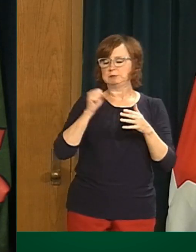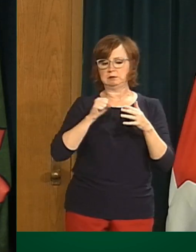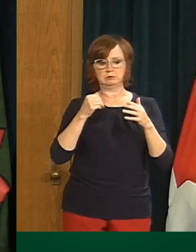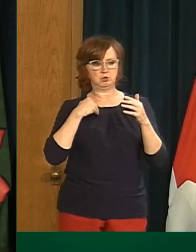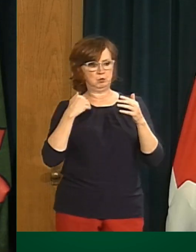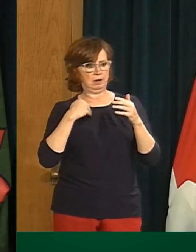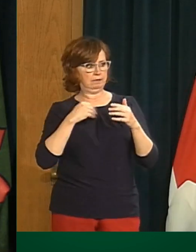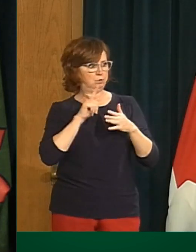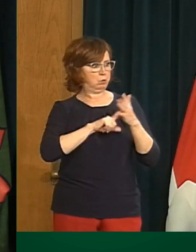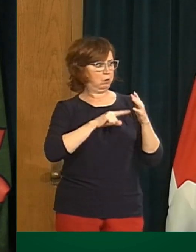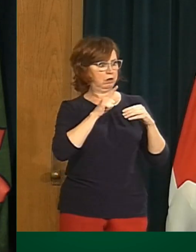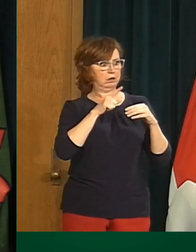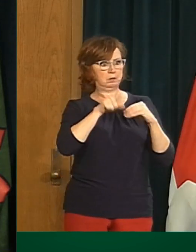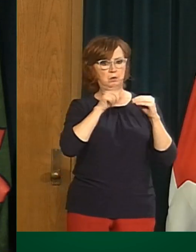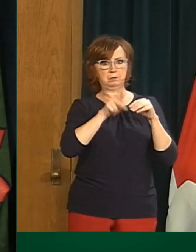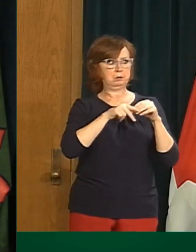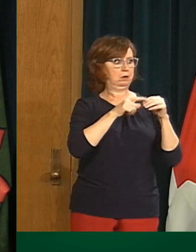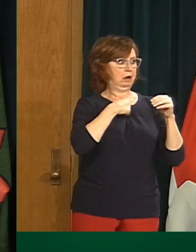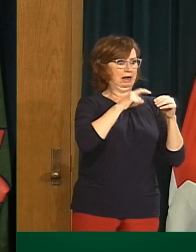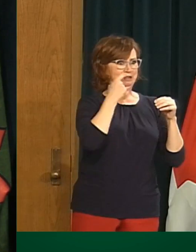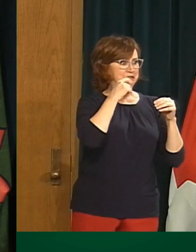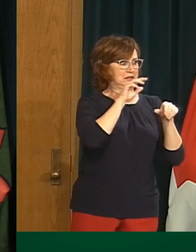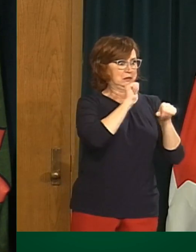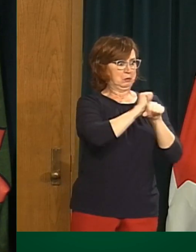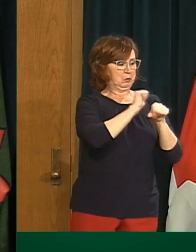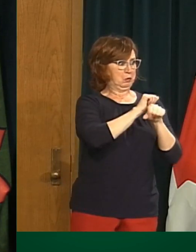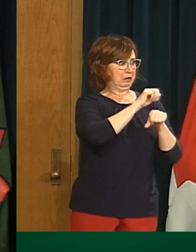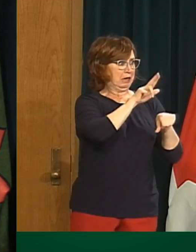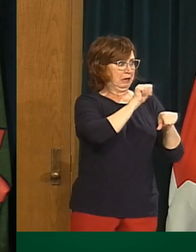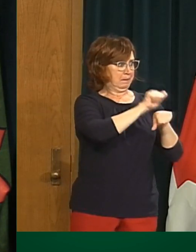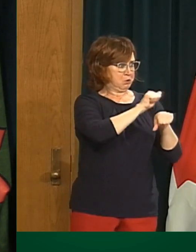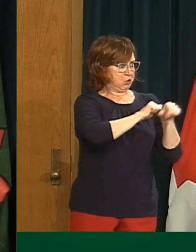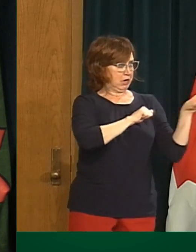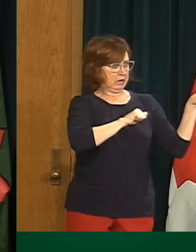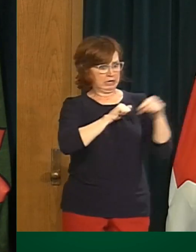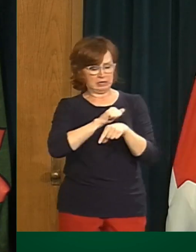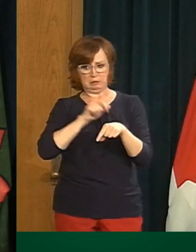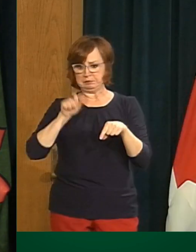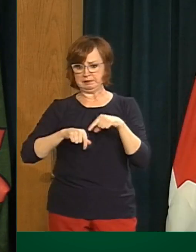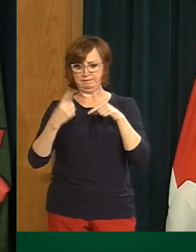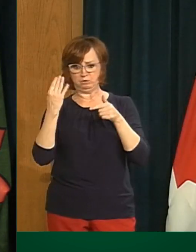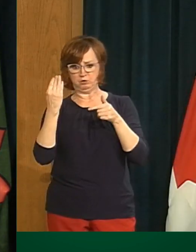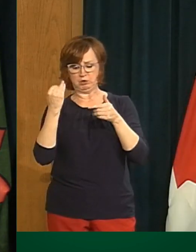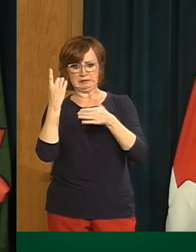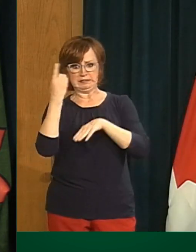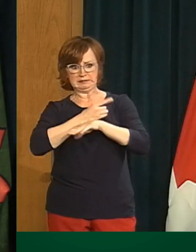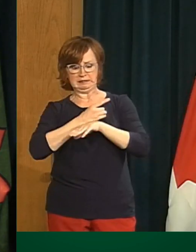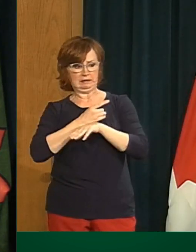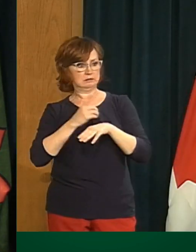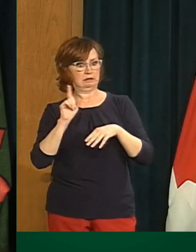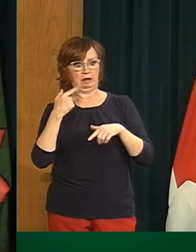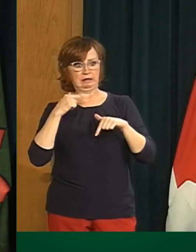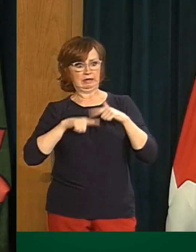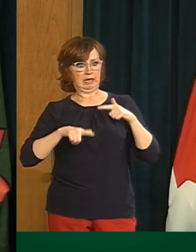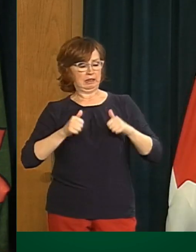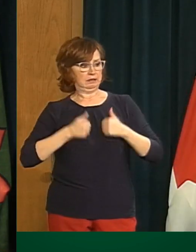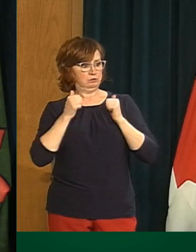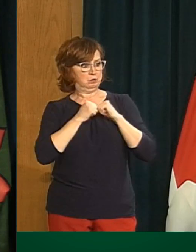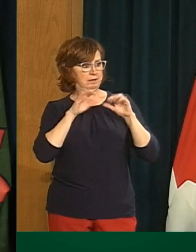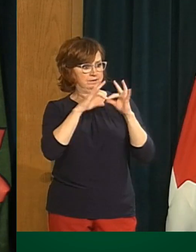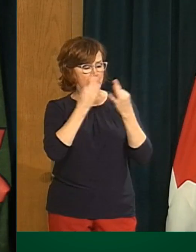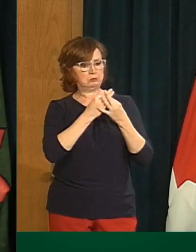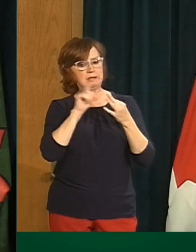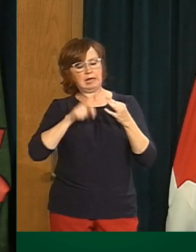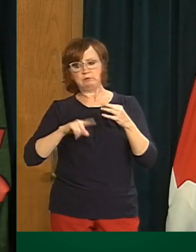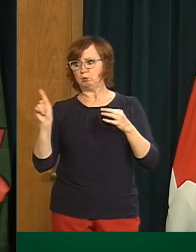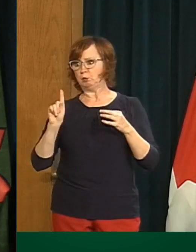for individuals in the community of La Loche who are required to self-isolate. And I have directed that the School of La Loche also be made available